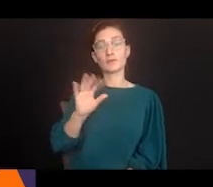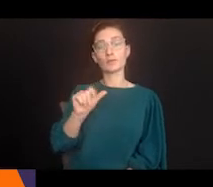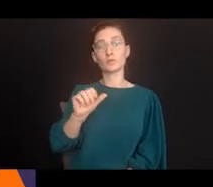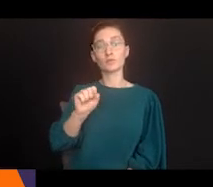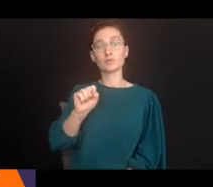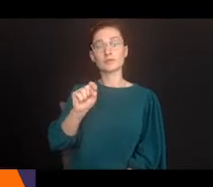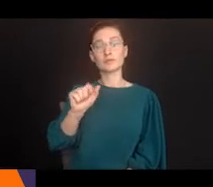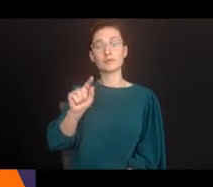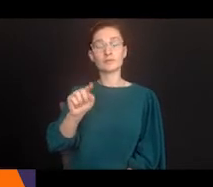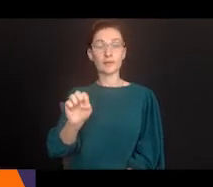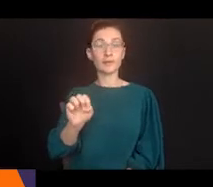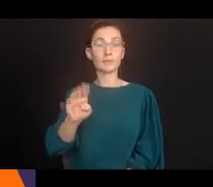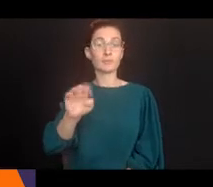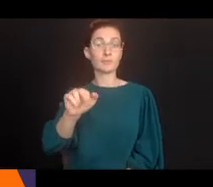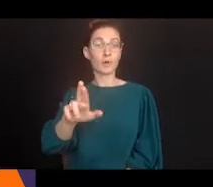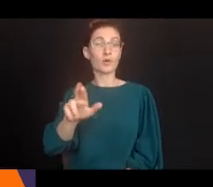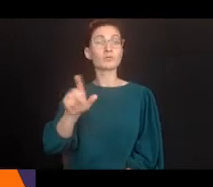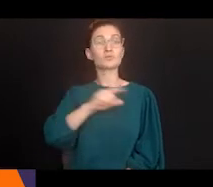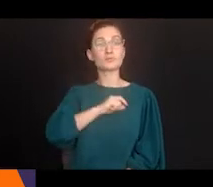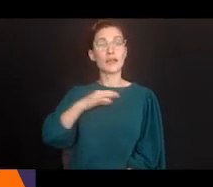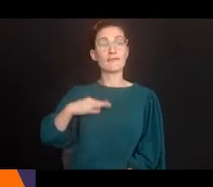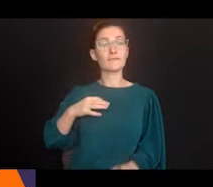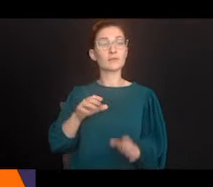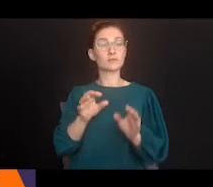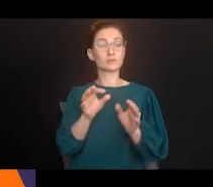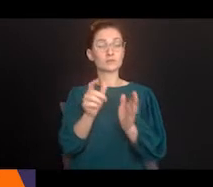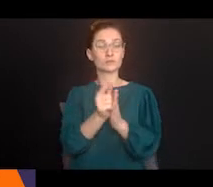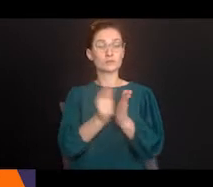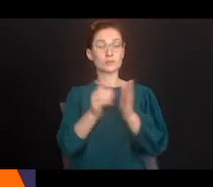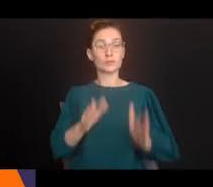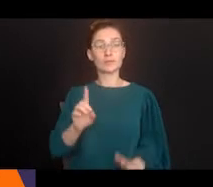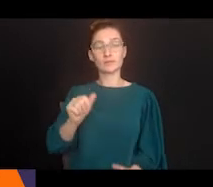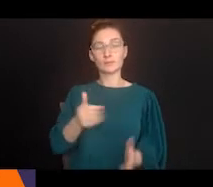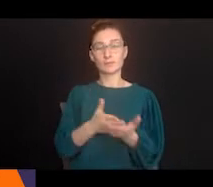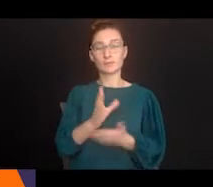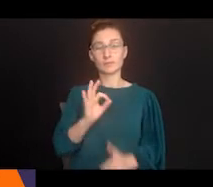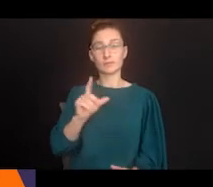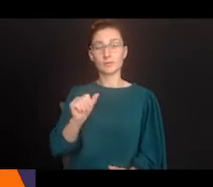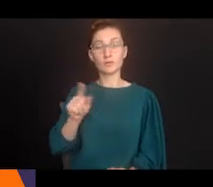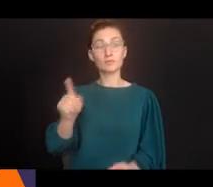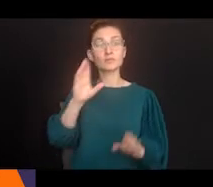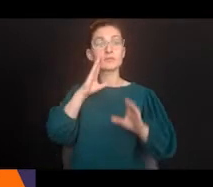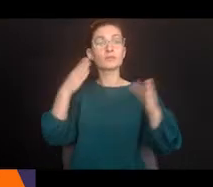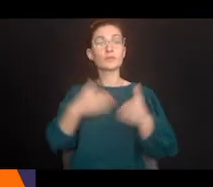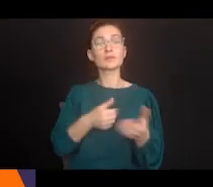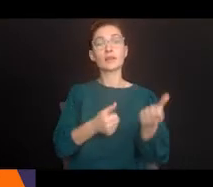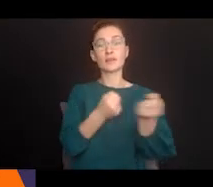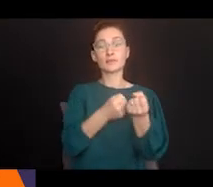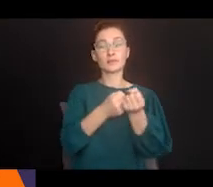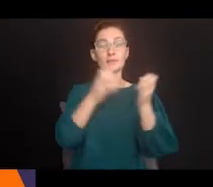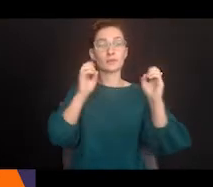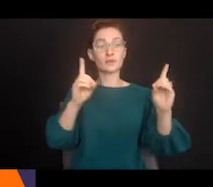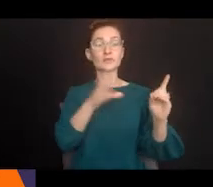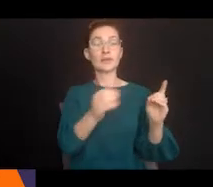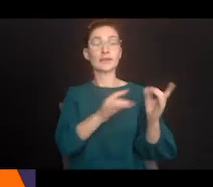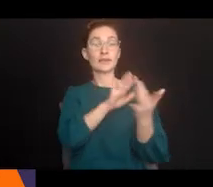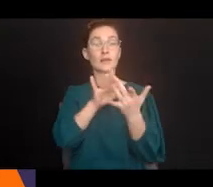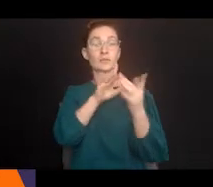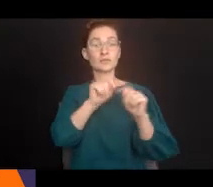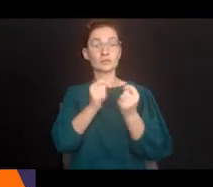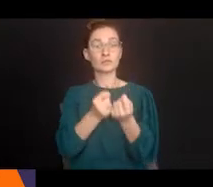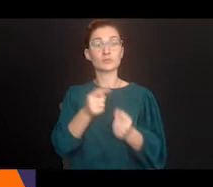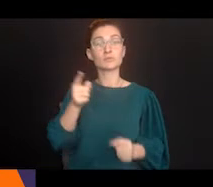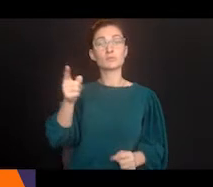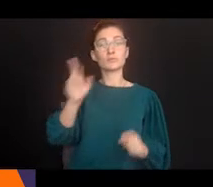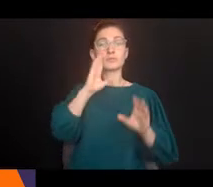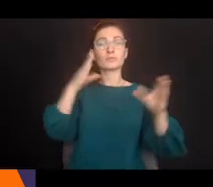team. Her work focuses primarily on primary and secondary special education. Ms. Cassian Blanco is admitted to practice in the U.S.